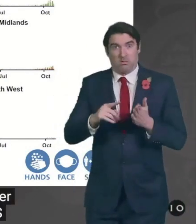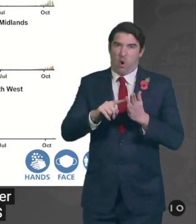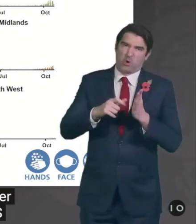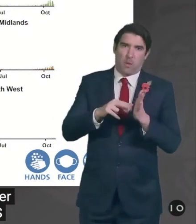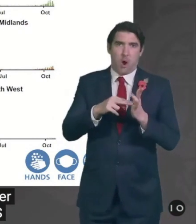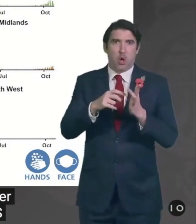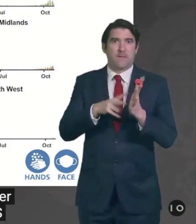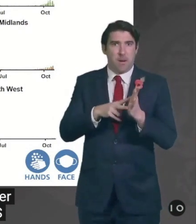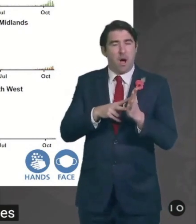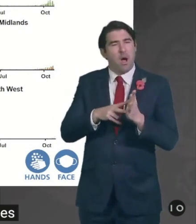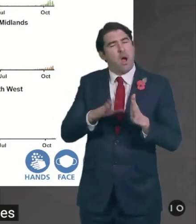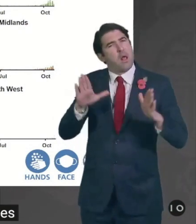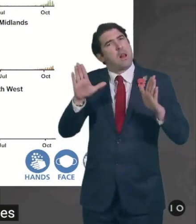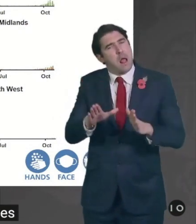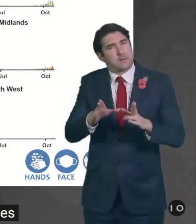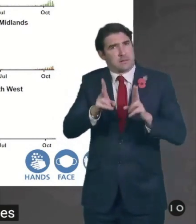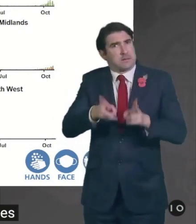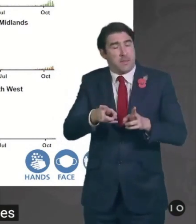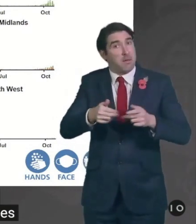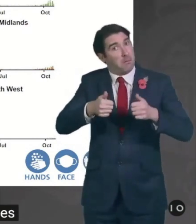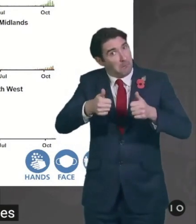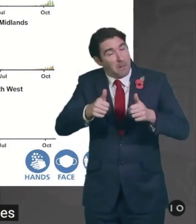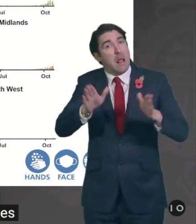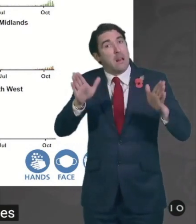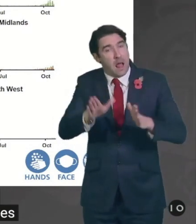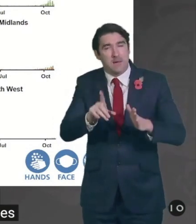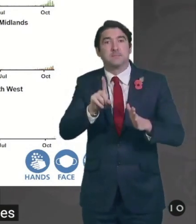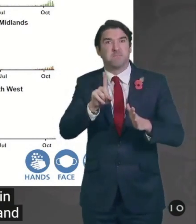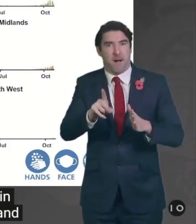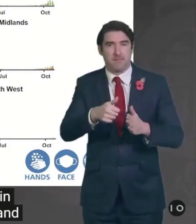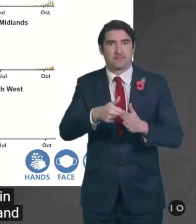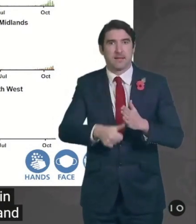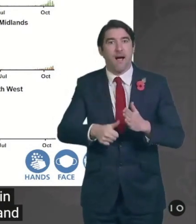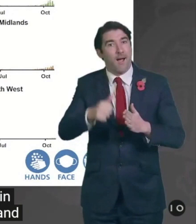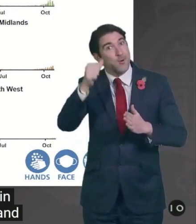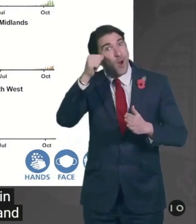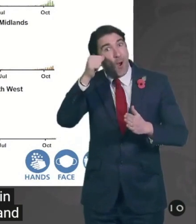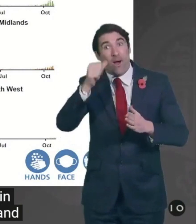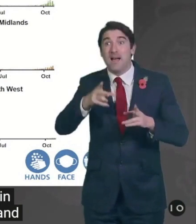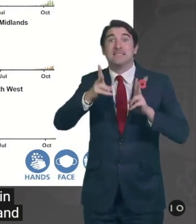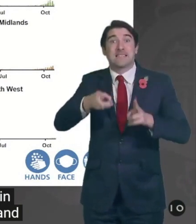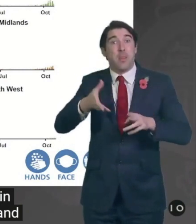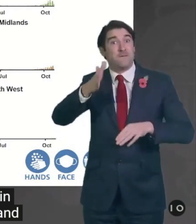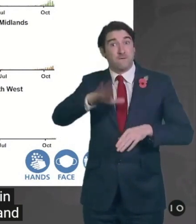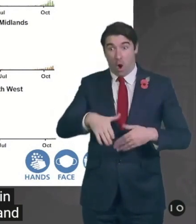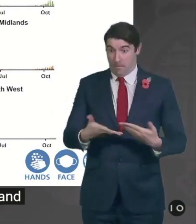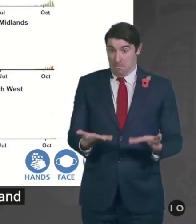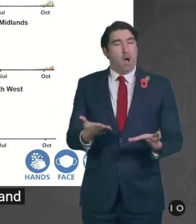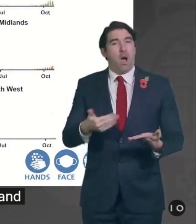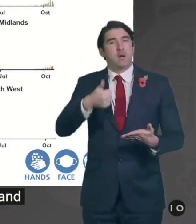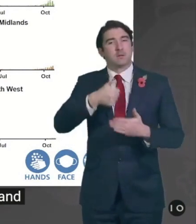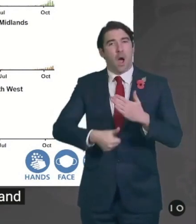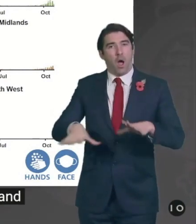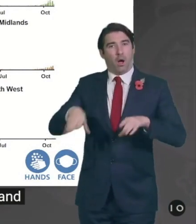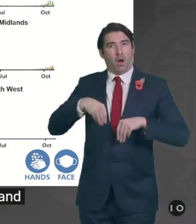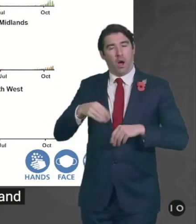seeing increases now that are quite noticeable in the northwest, Yorkshire and Humber, and the northeast, and increasingly in the Midlands